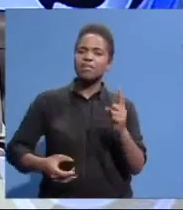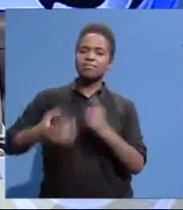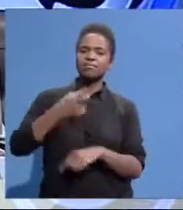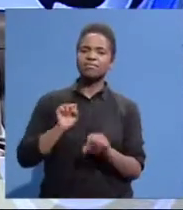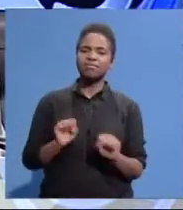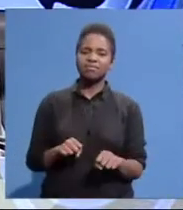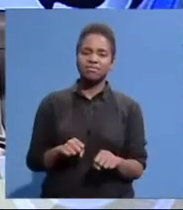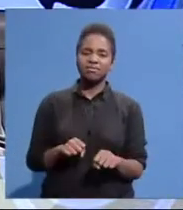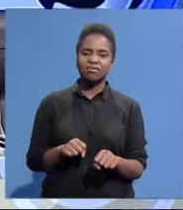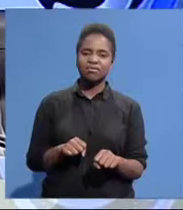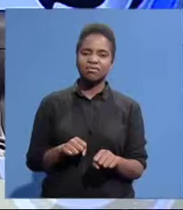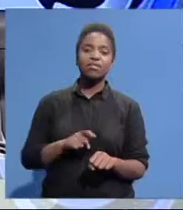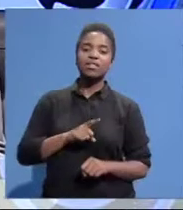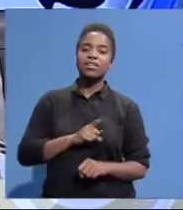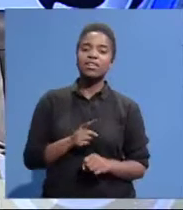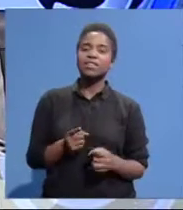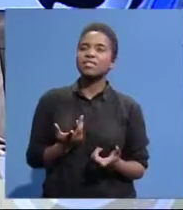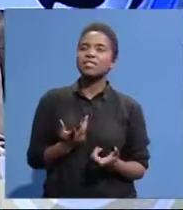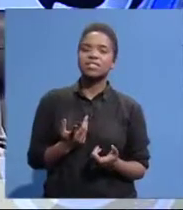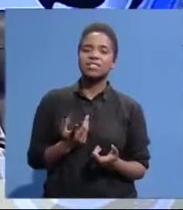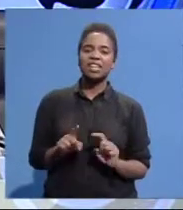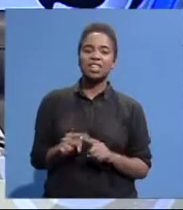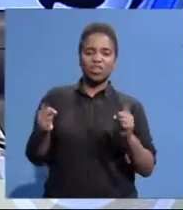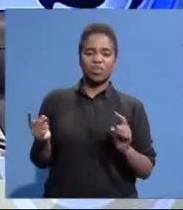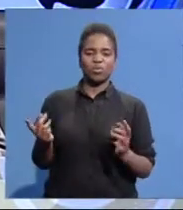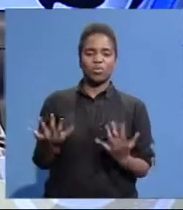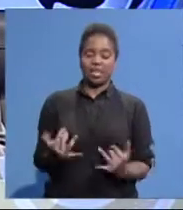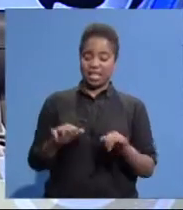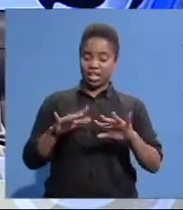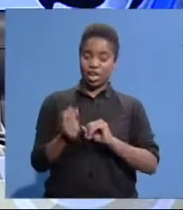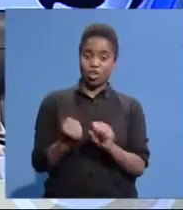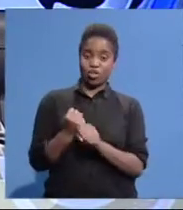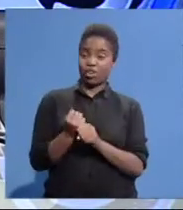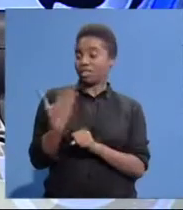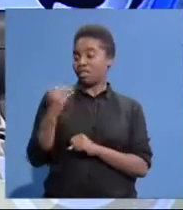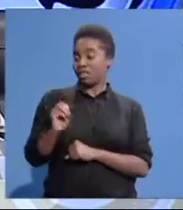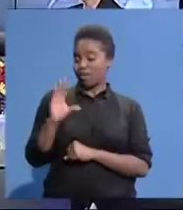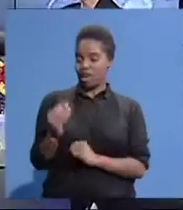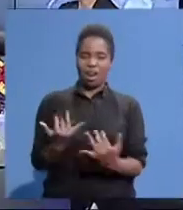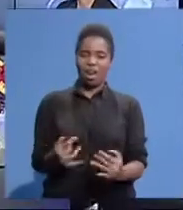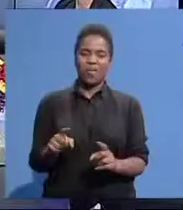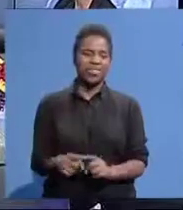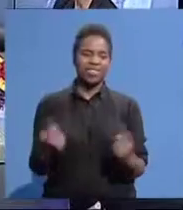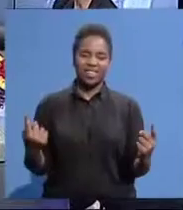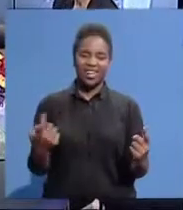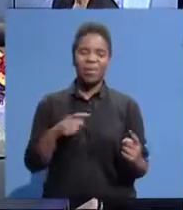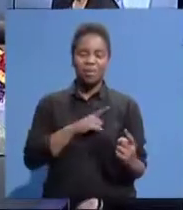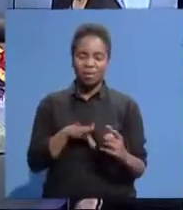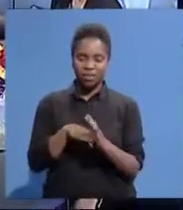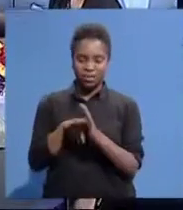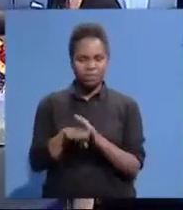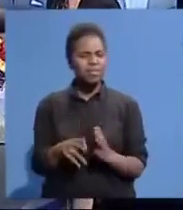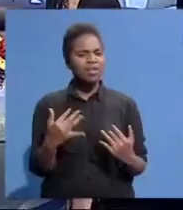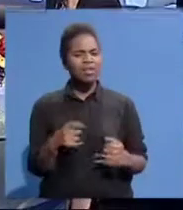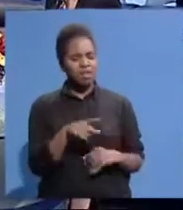HIV and AIDS are being addressed very differently today than they were 10 years ago. So when we talk about continuing with his legacy, what does